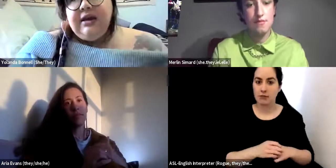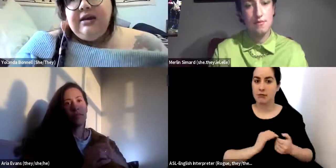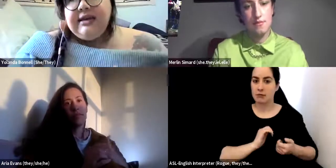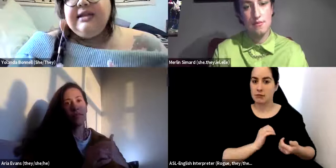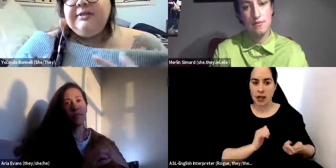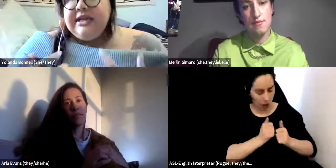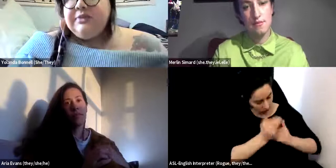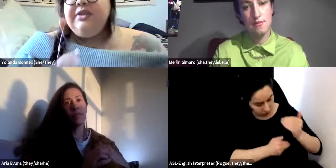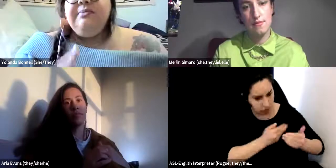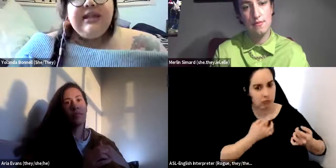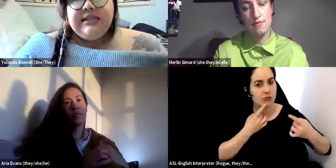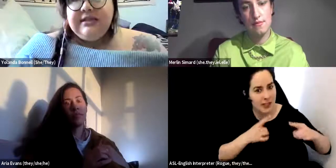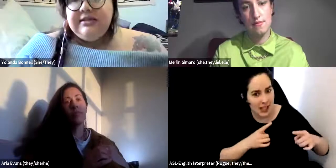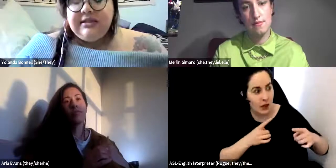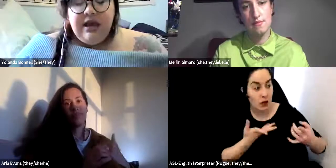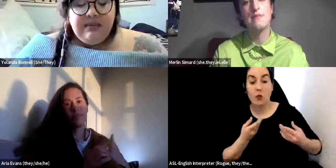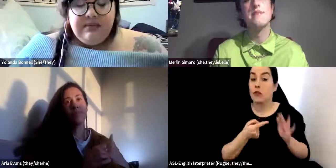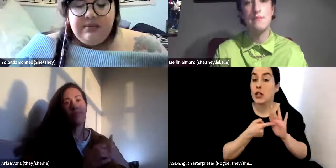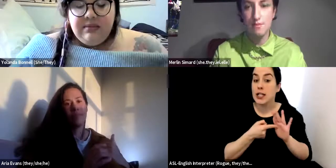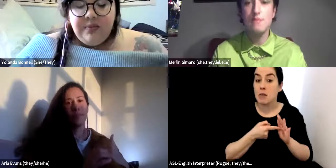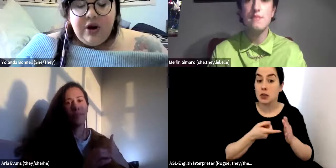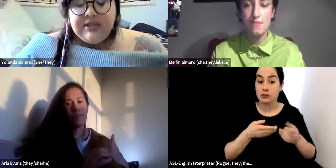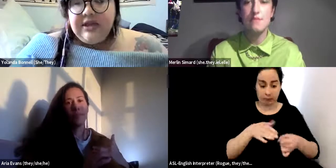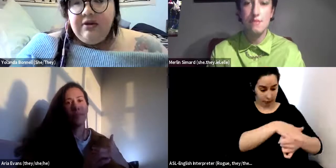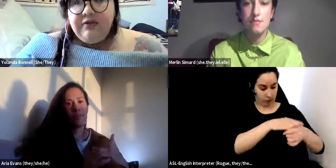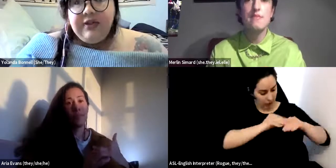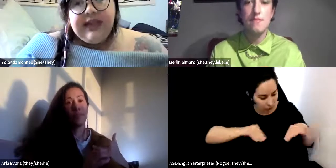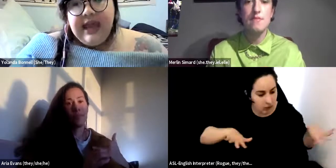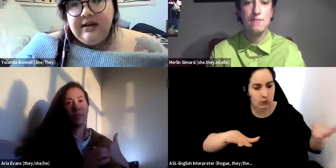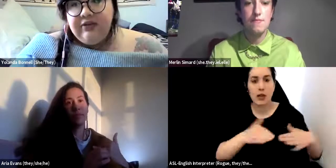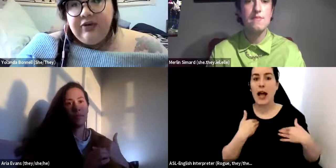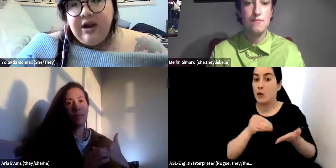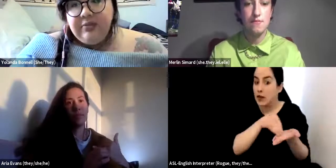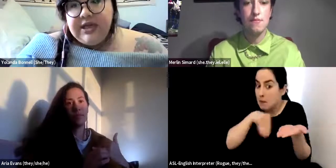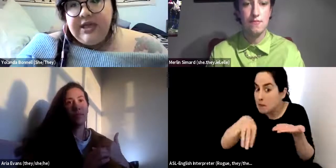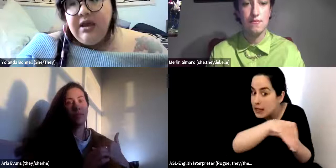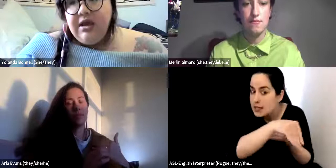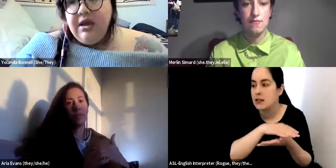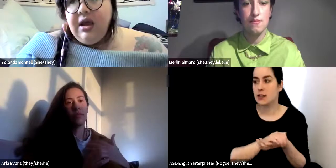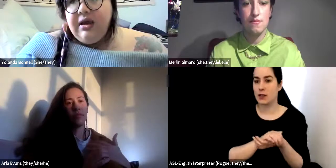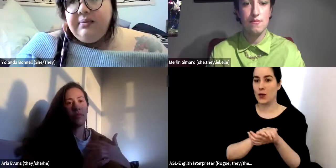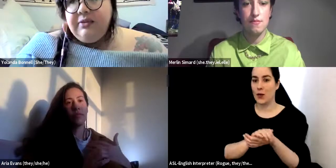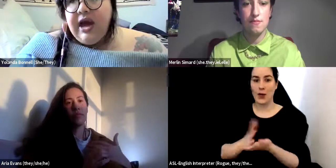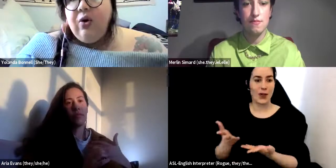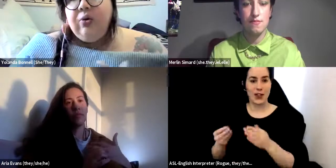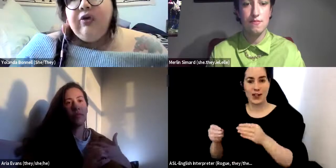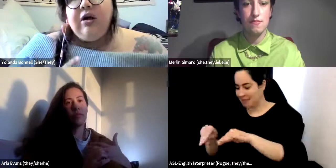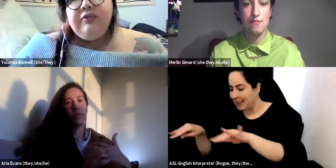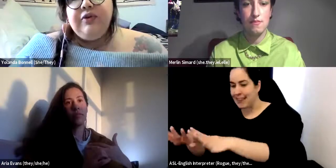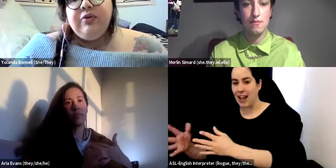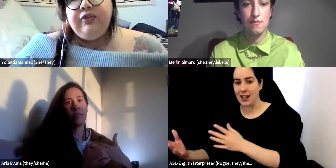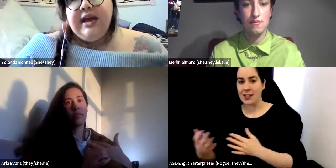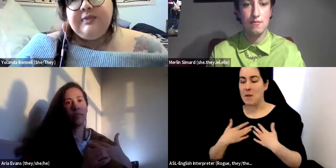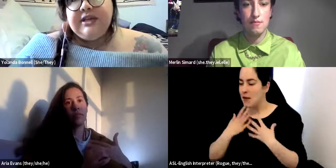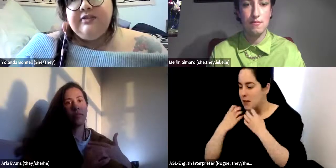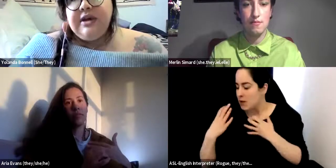creating, that space with medicines, parts of the land around me. I hold all